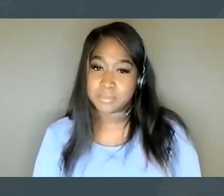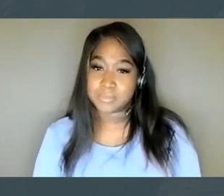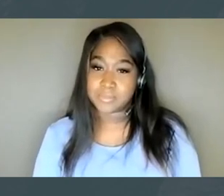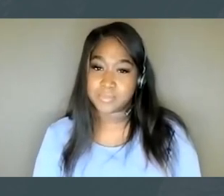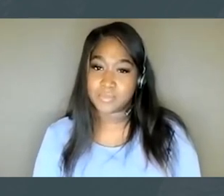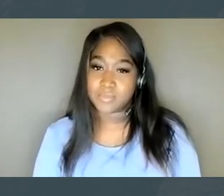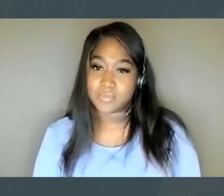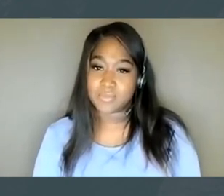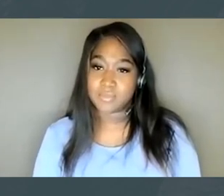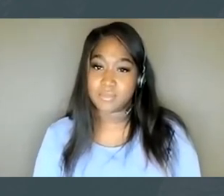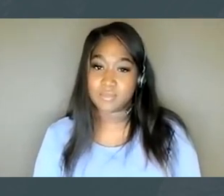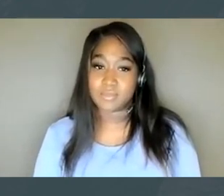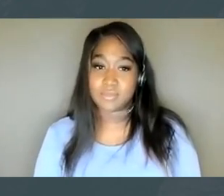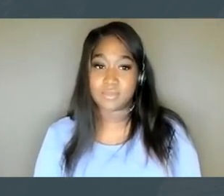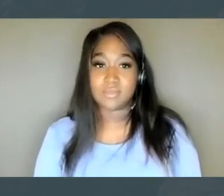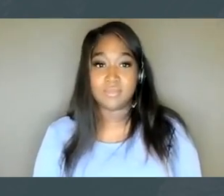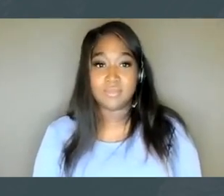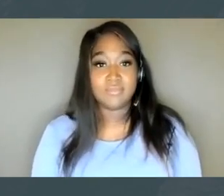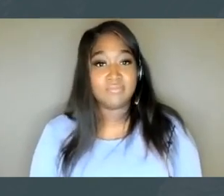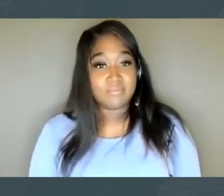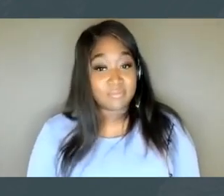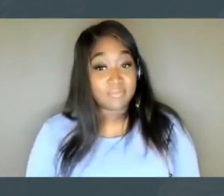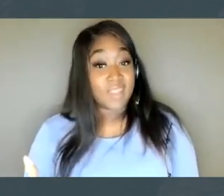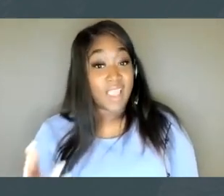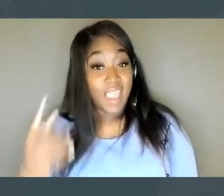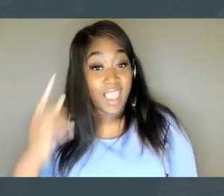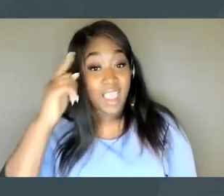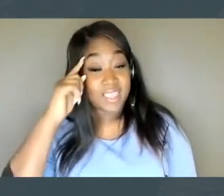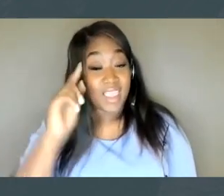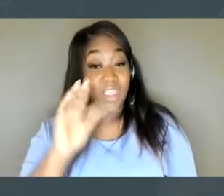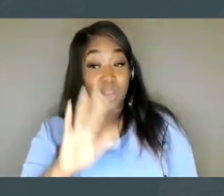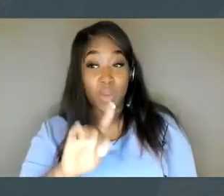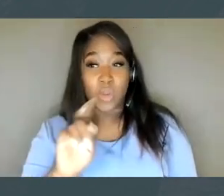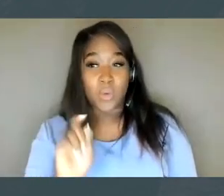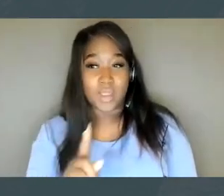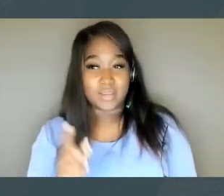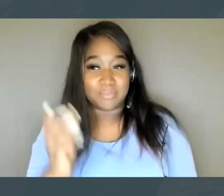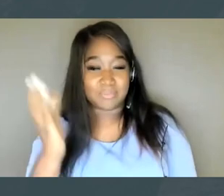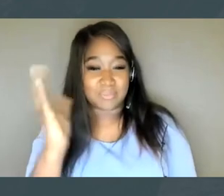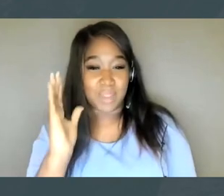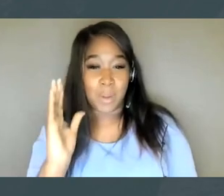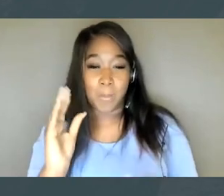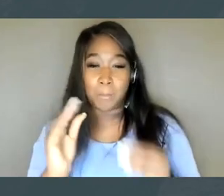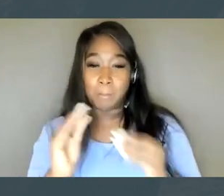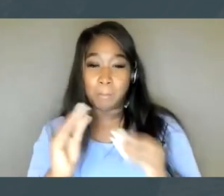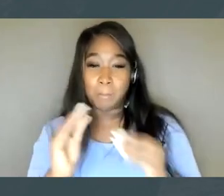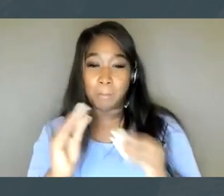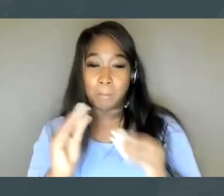I think your question sounds more simple than it actually is.